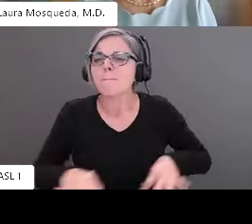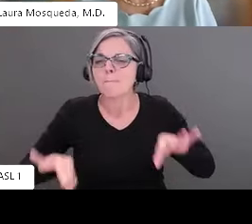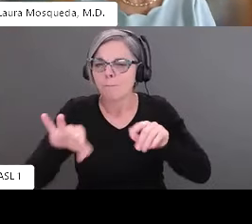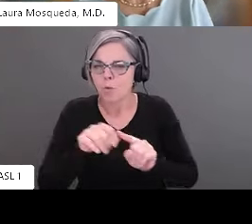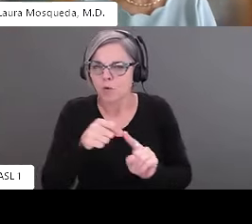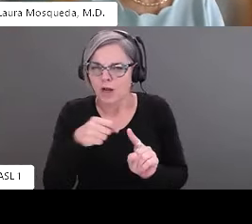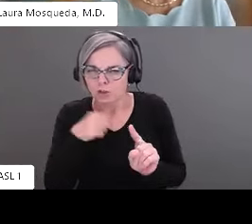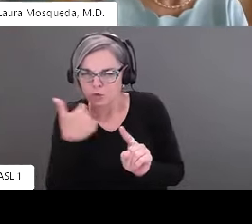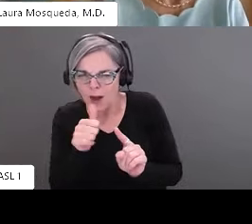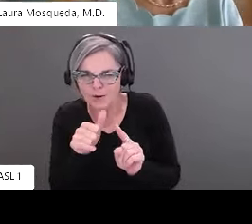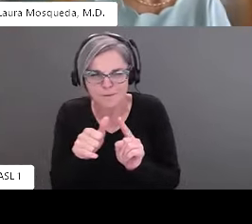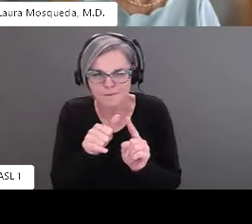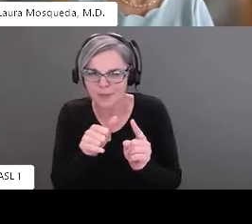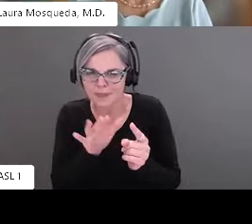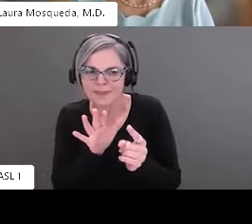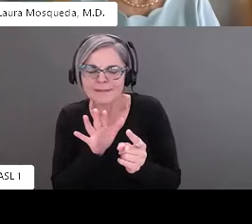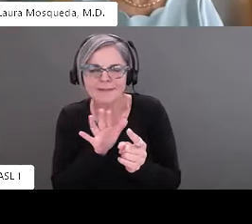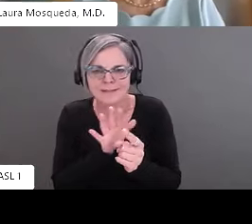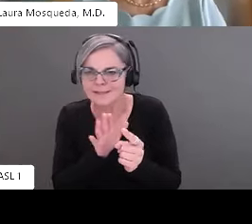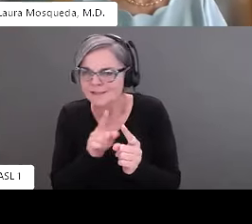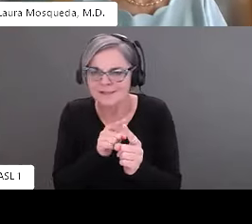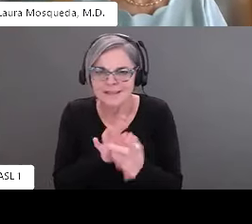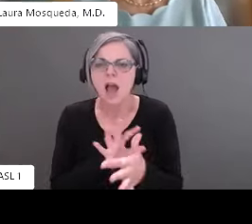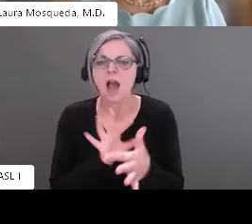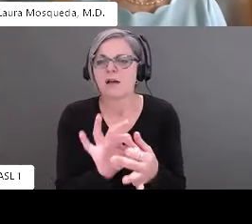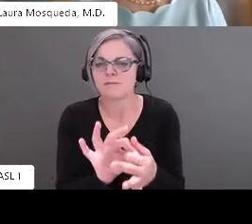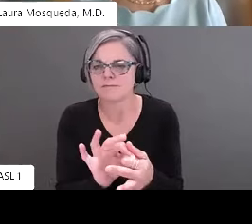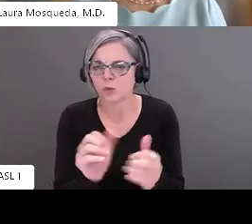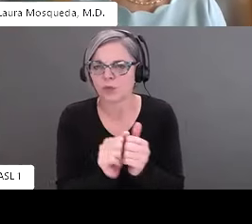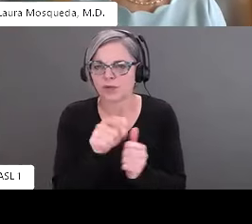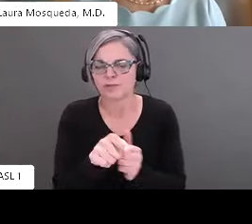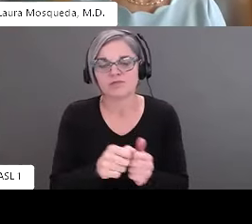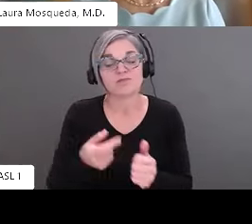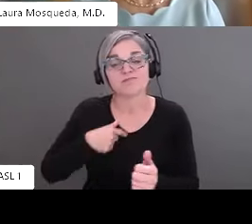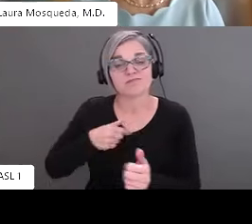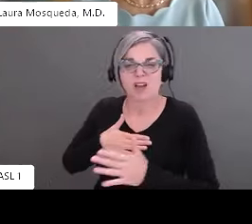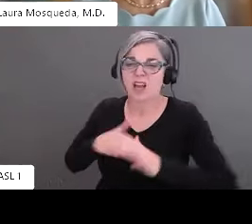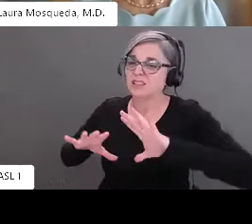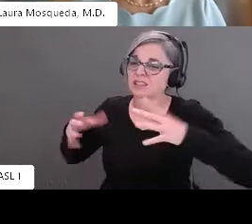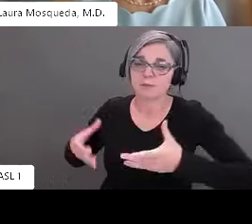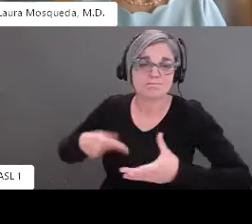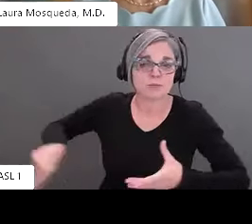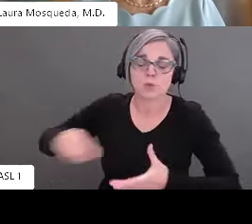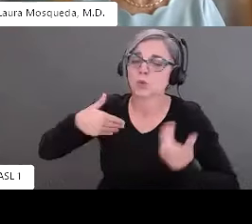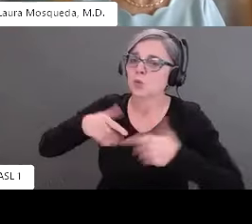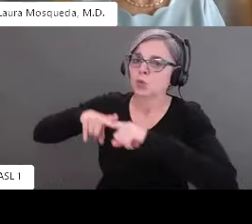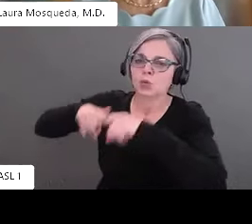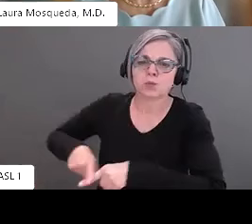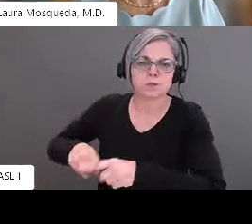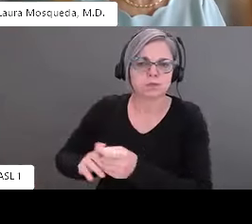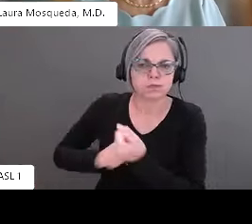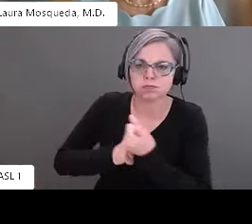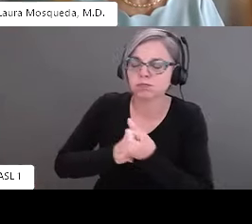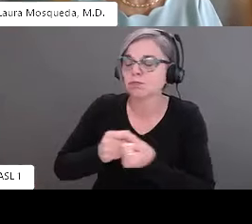help. I rely so heavily on my team members, be it other physicians, nurses,